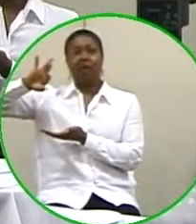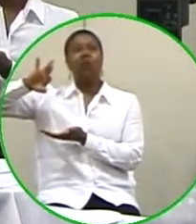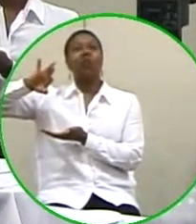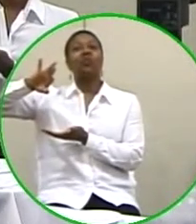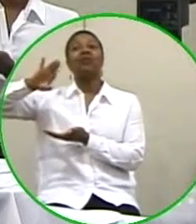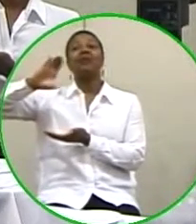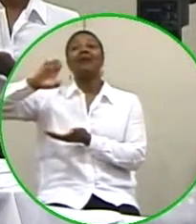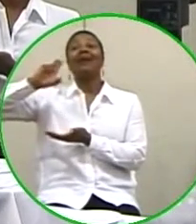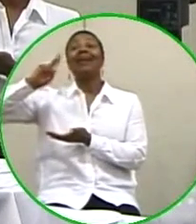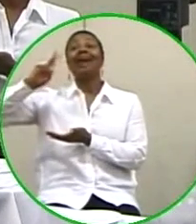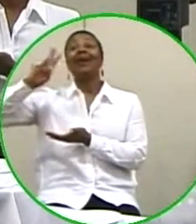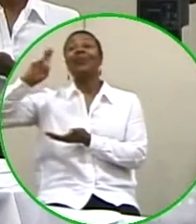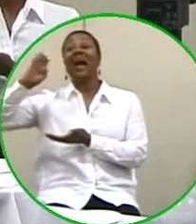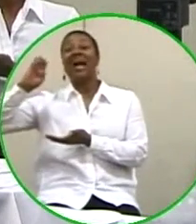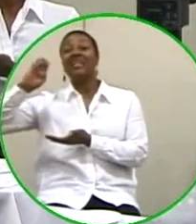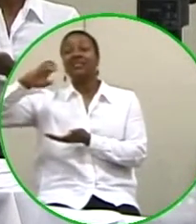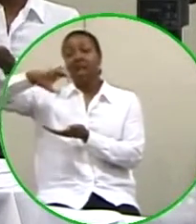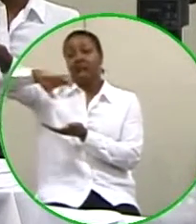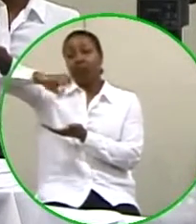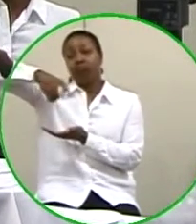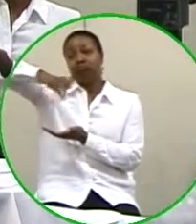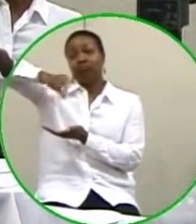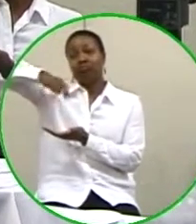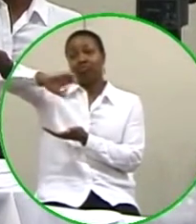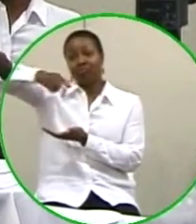clockwise with your